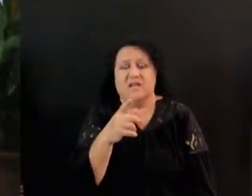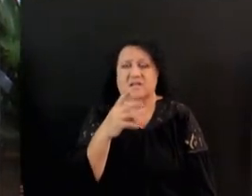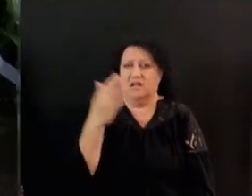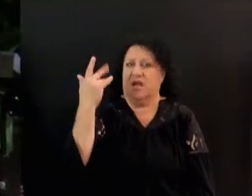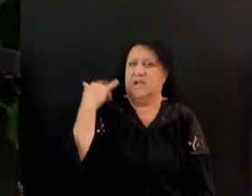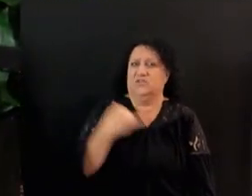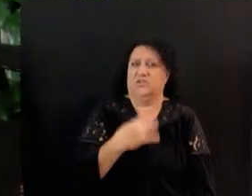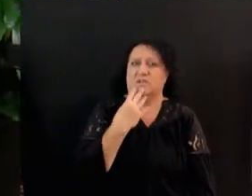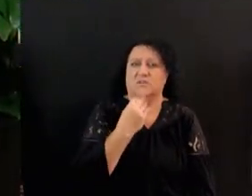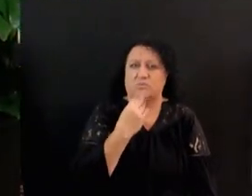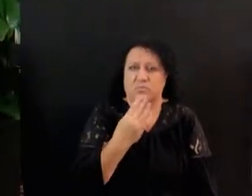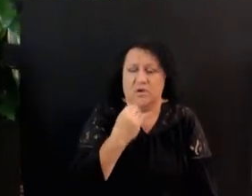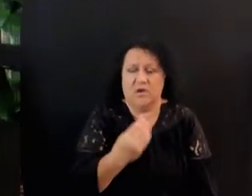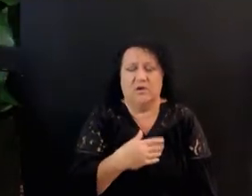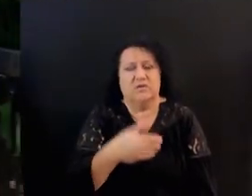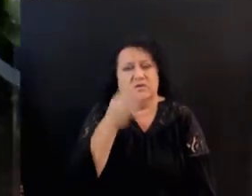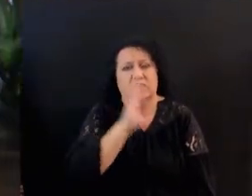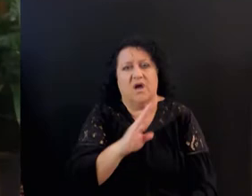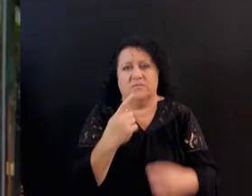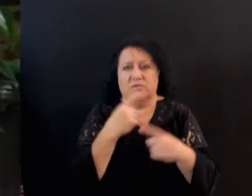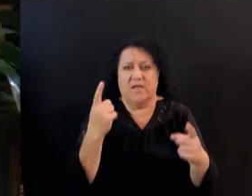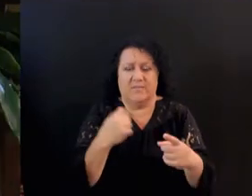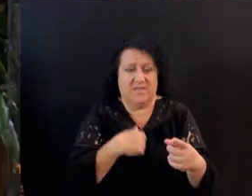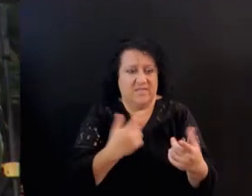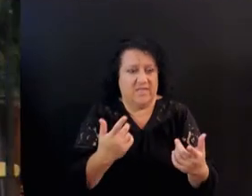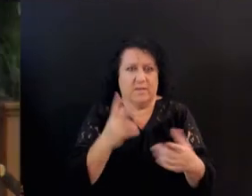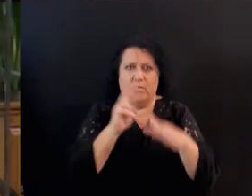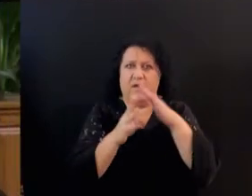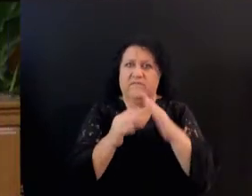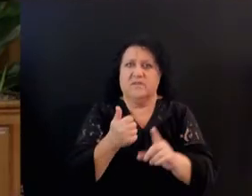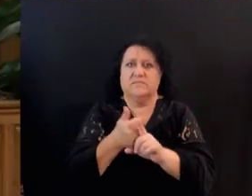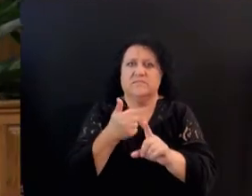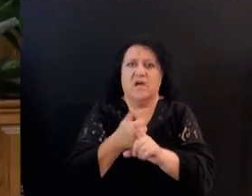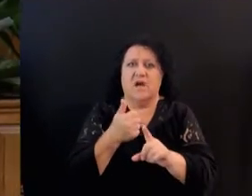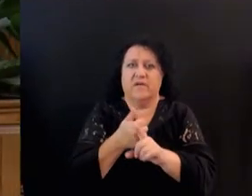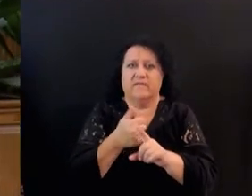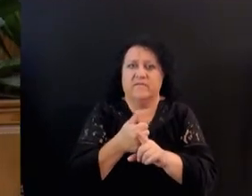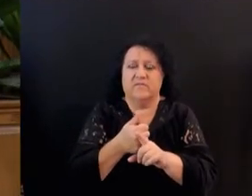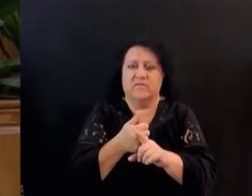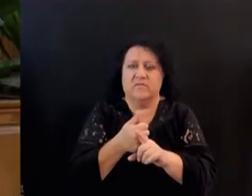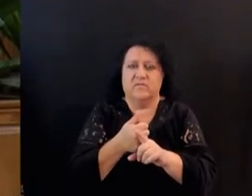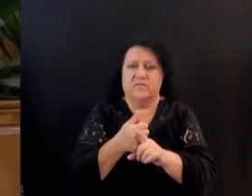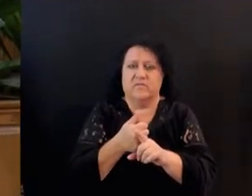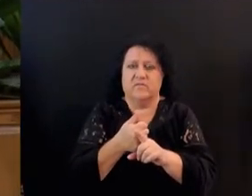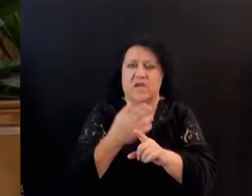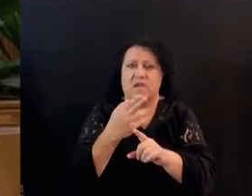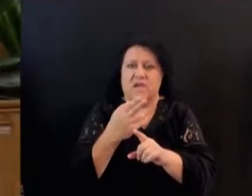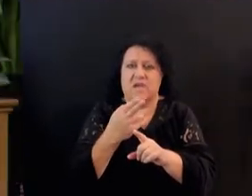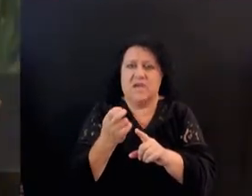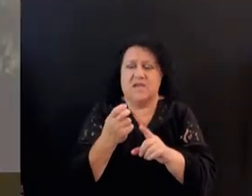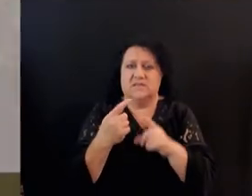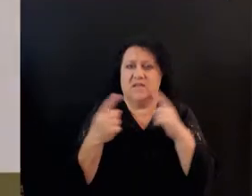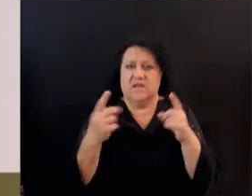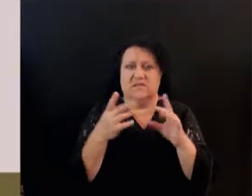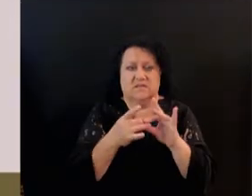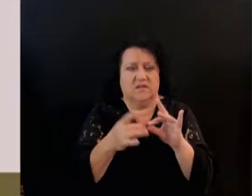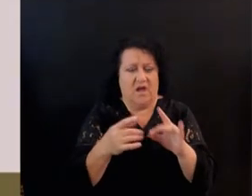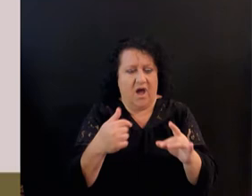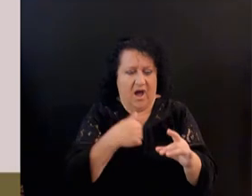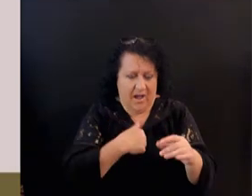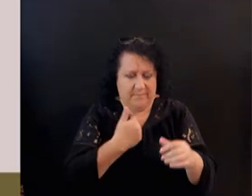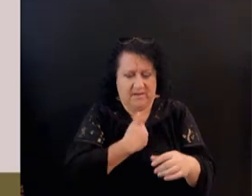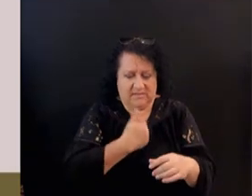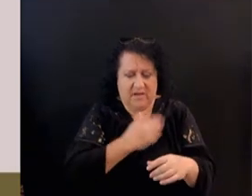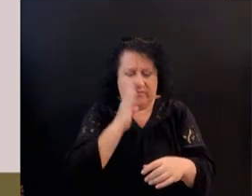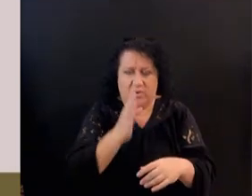himself was going to be the one who would make sure. He says this, I myself will be the shepherd of my sheep.